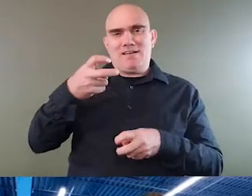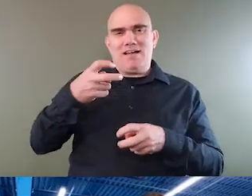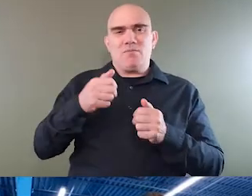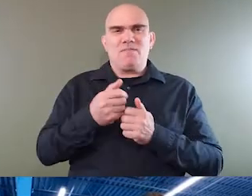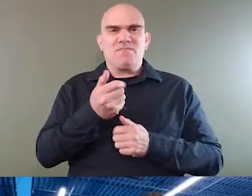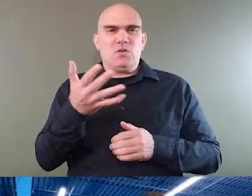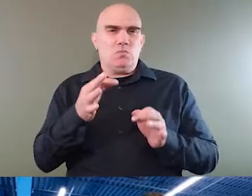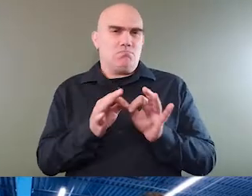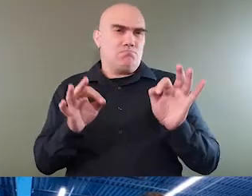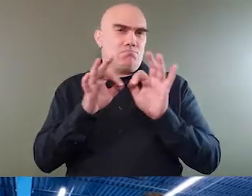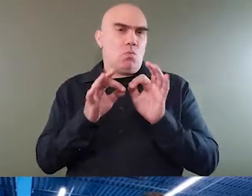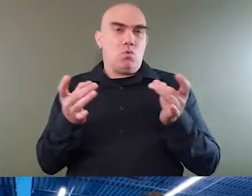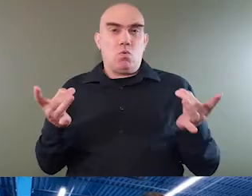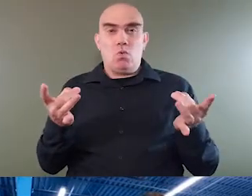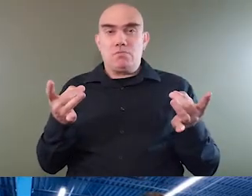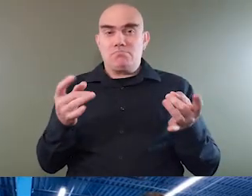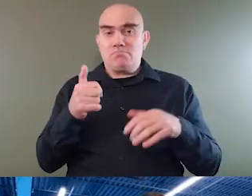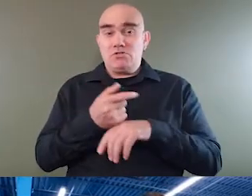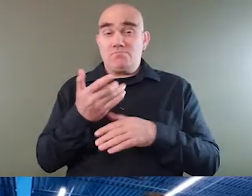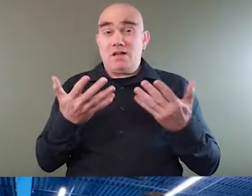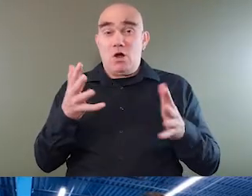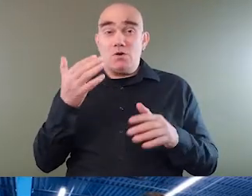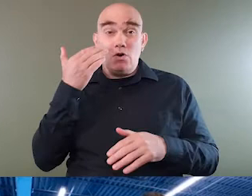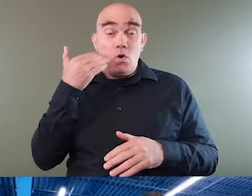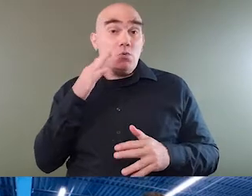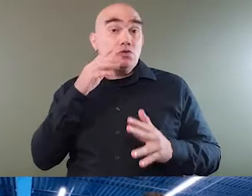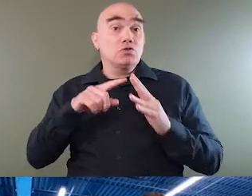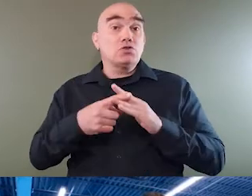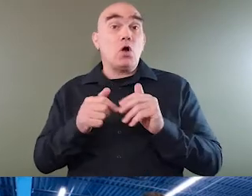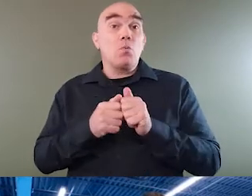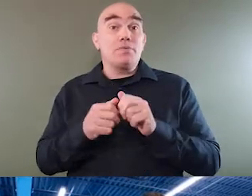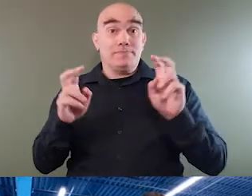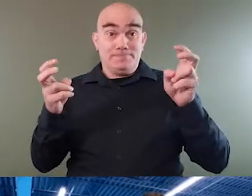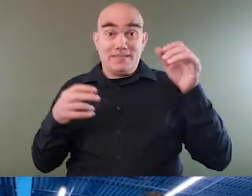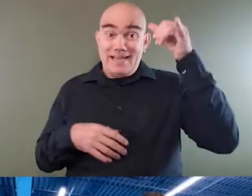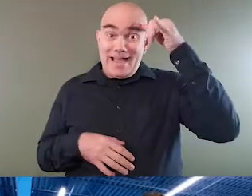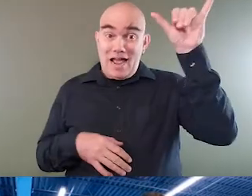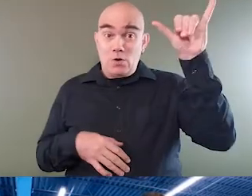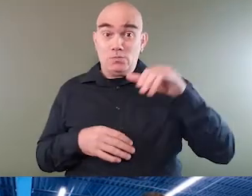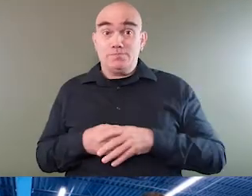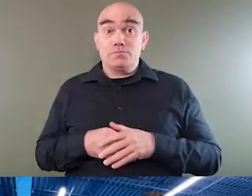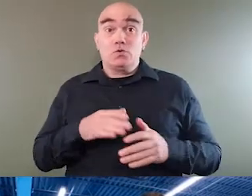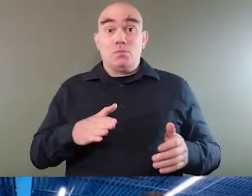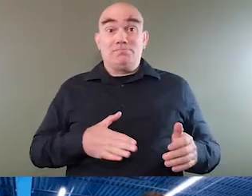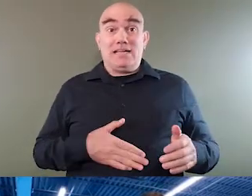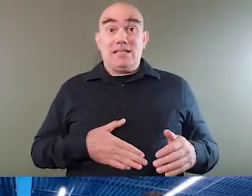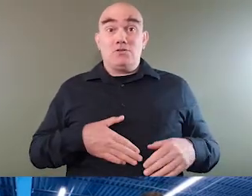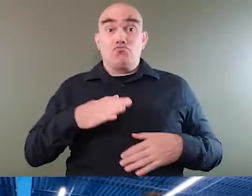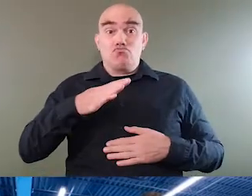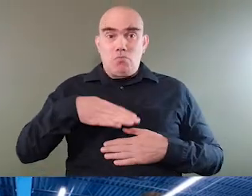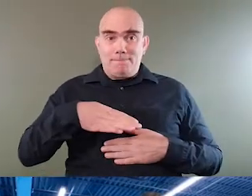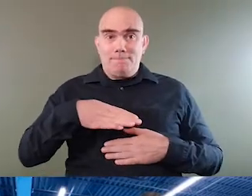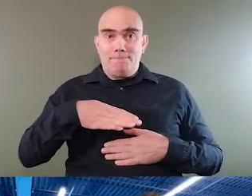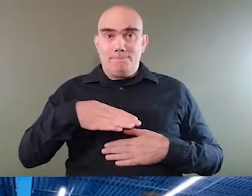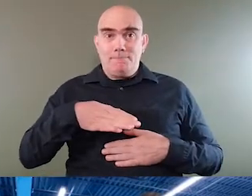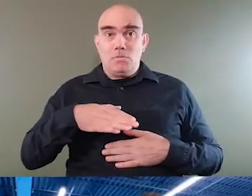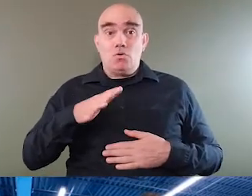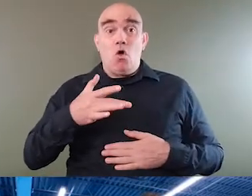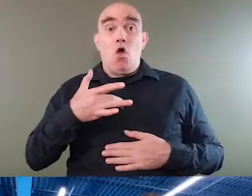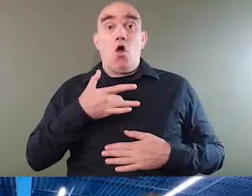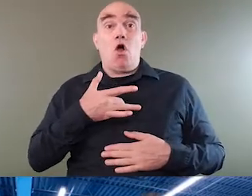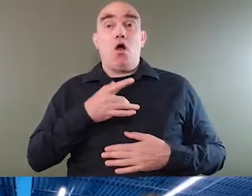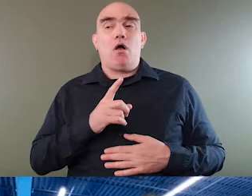yoga postures that you might already know. We'll start with cow. Drop your belly, shine your heart forward or